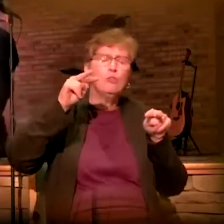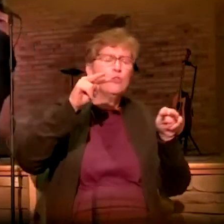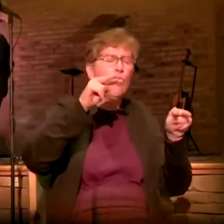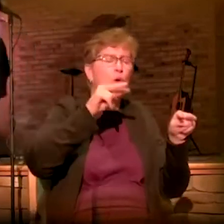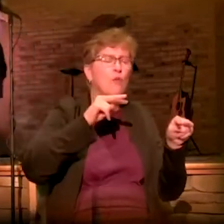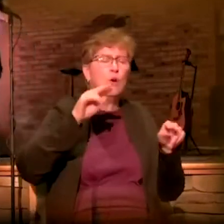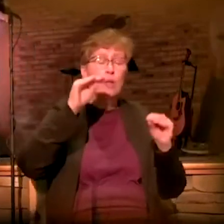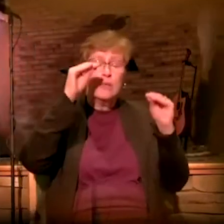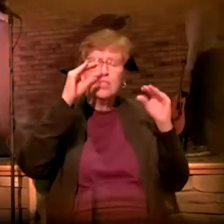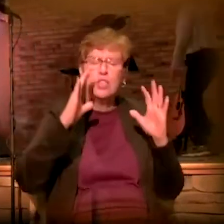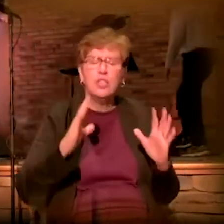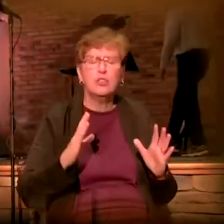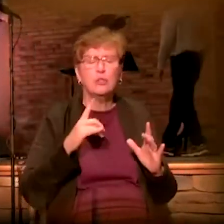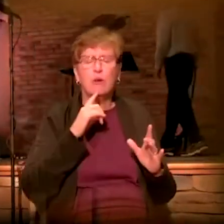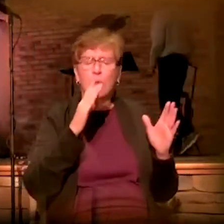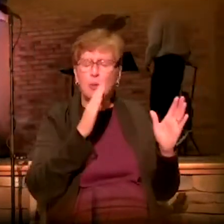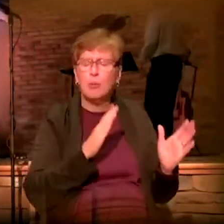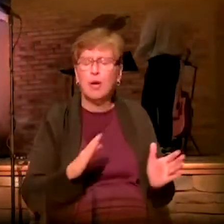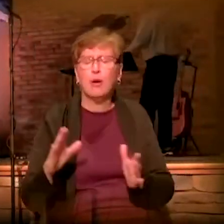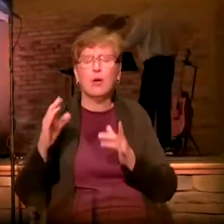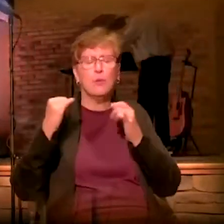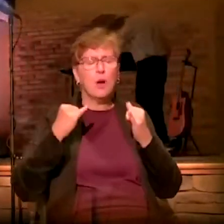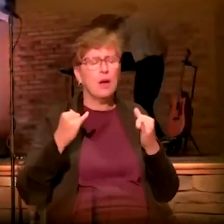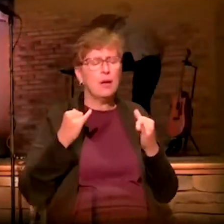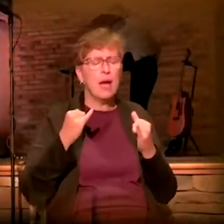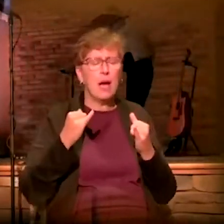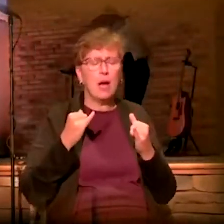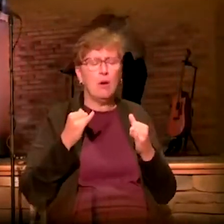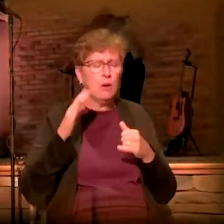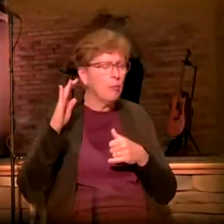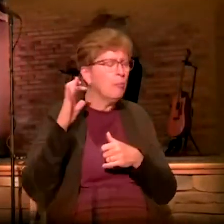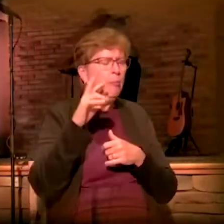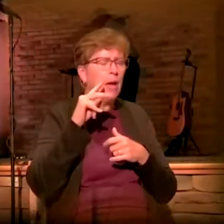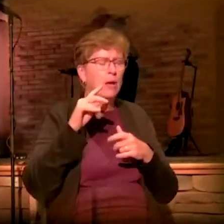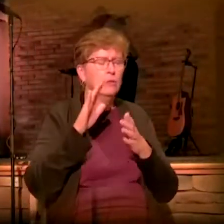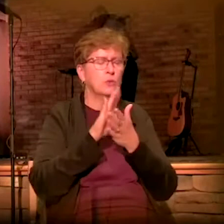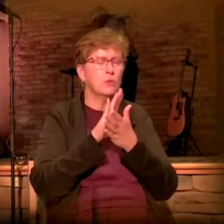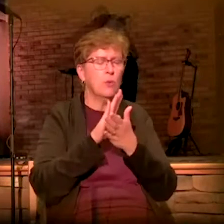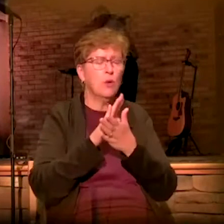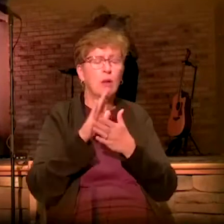are preparing right now to go back to school, those who have already returned.